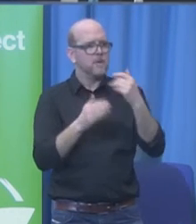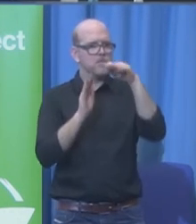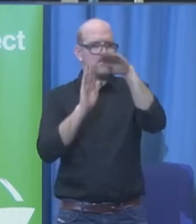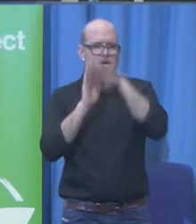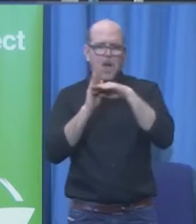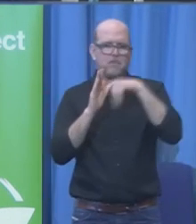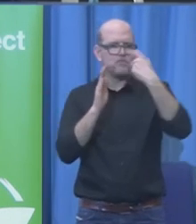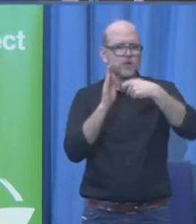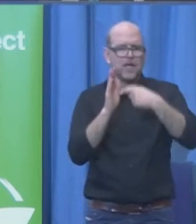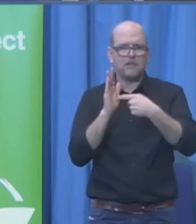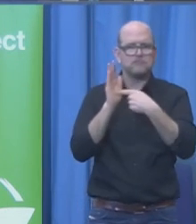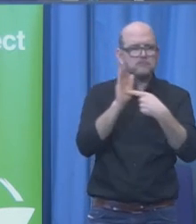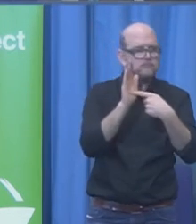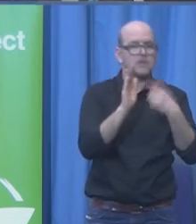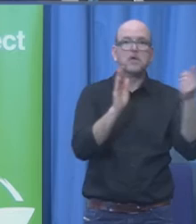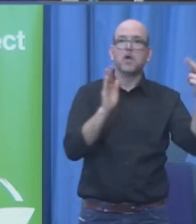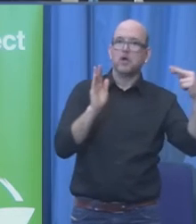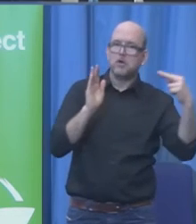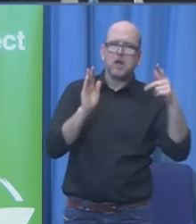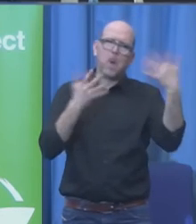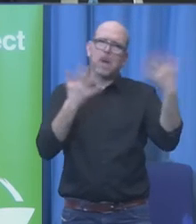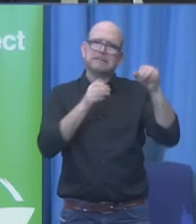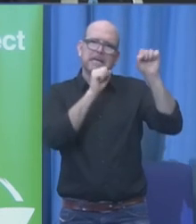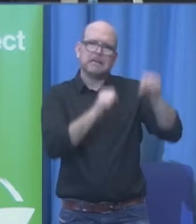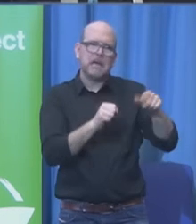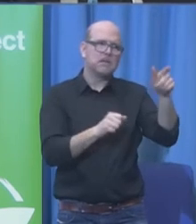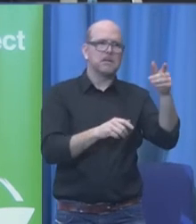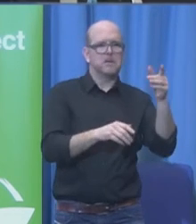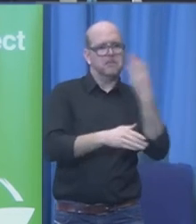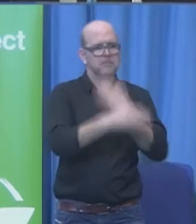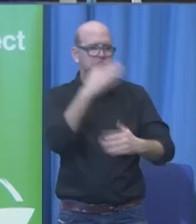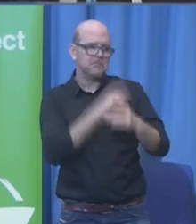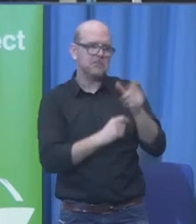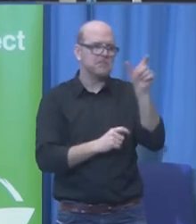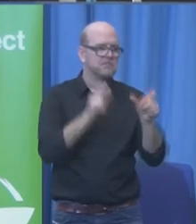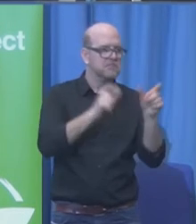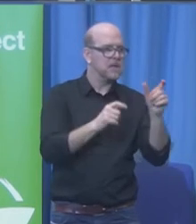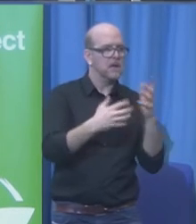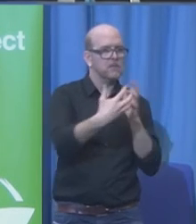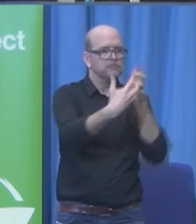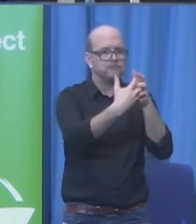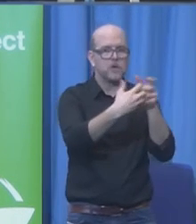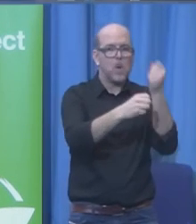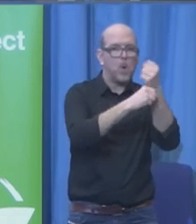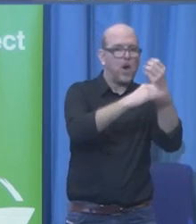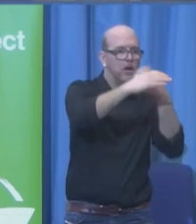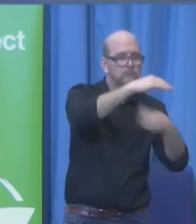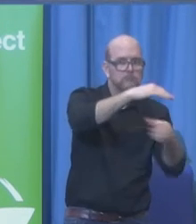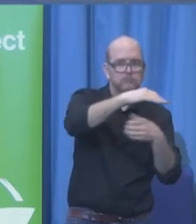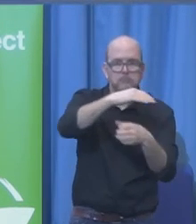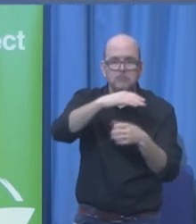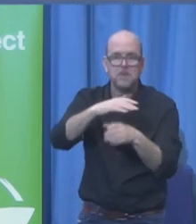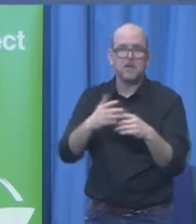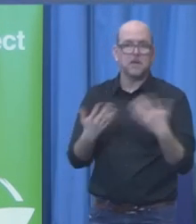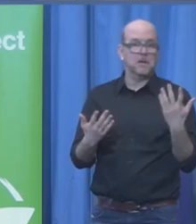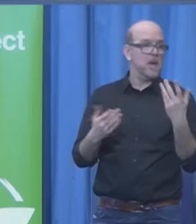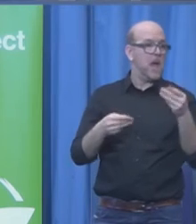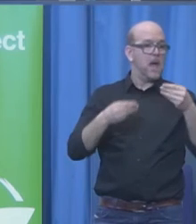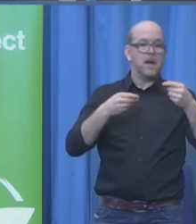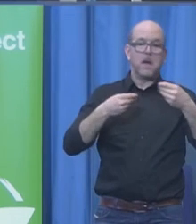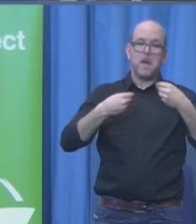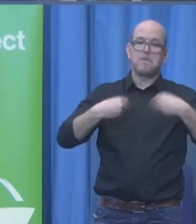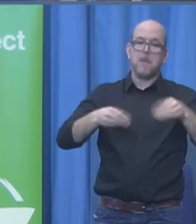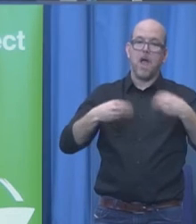accessibility of the supermarkets, and also they are working out